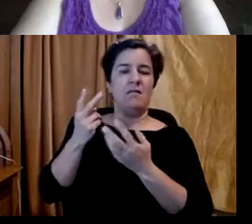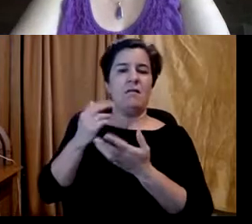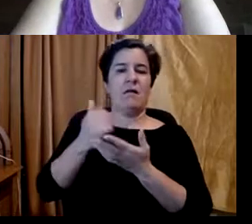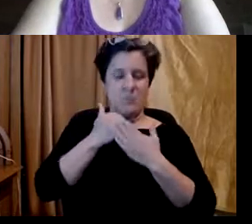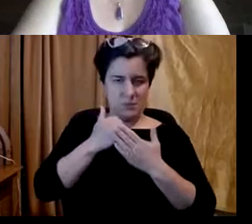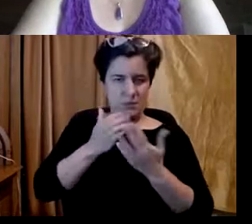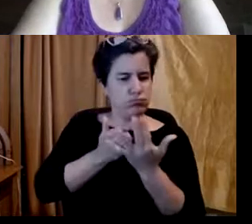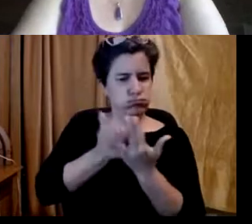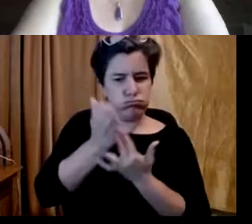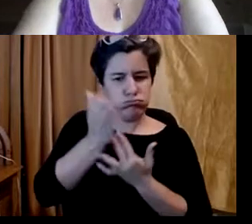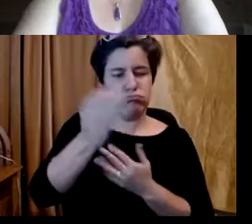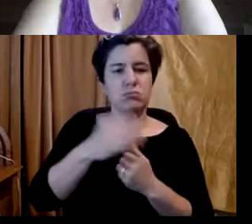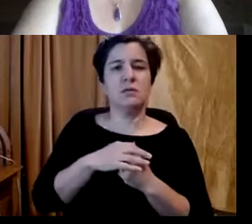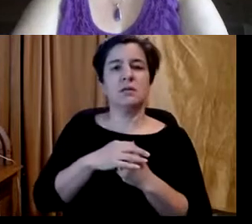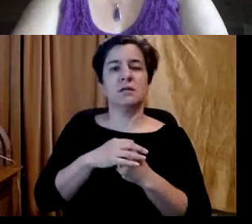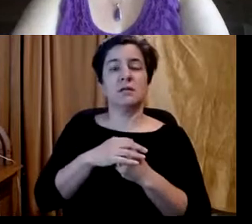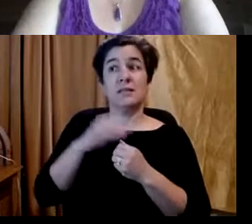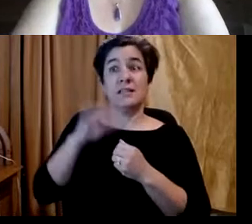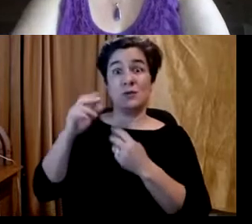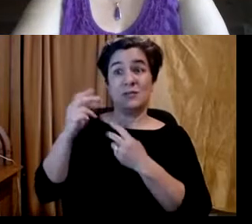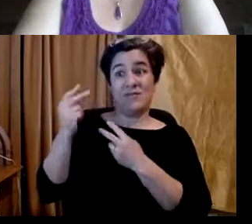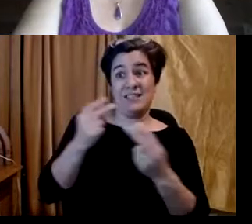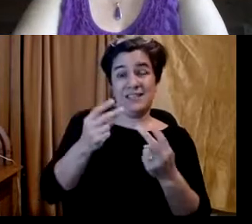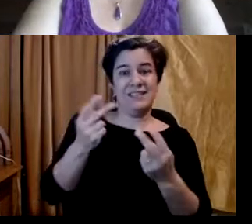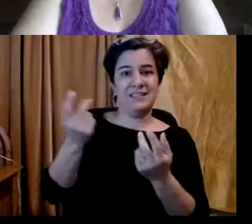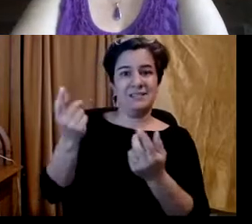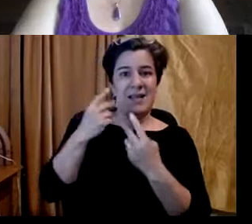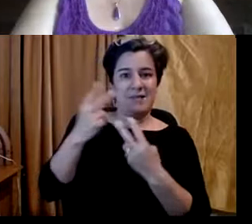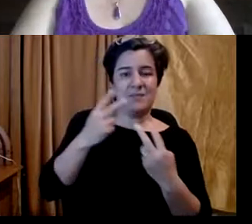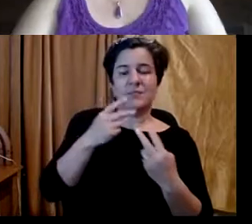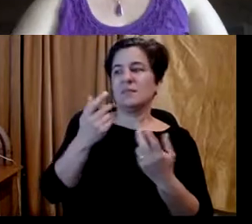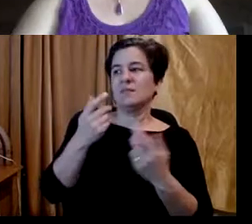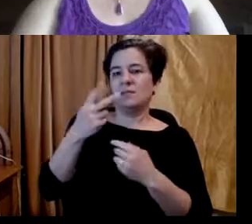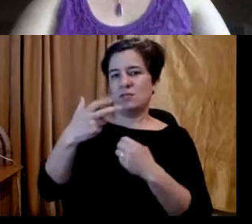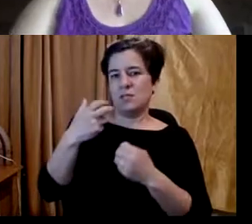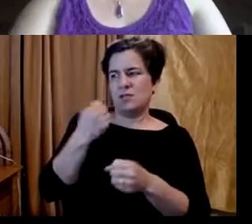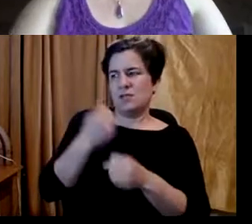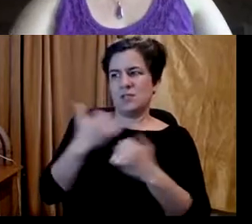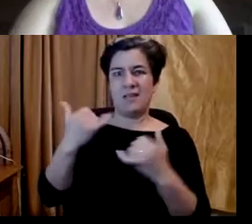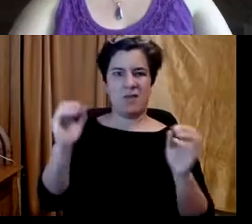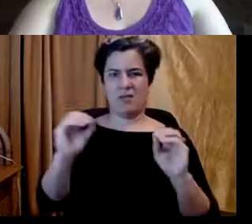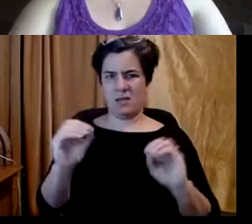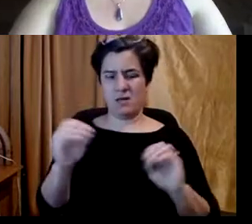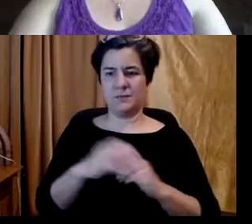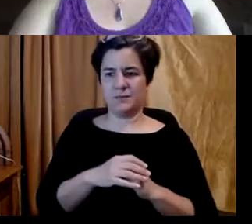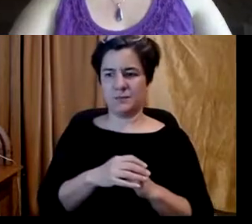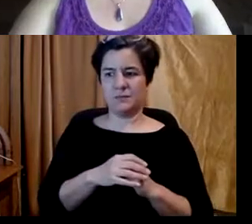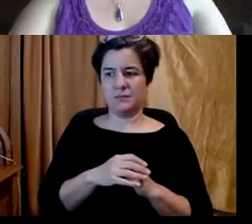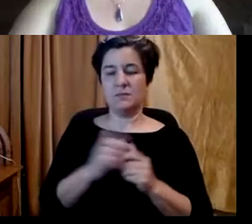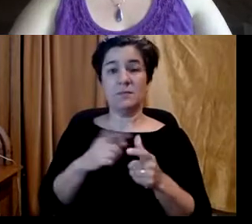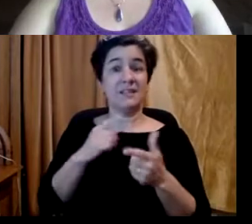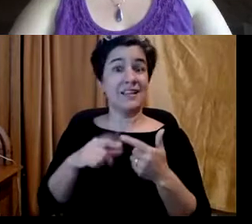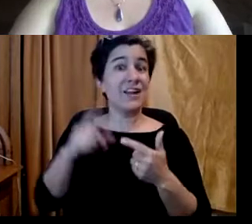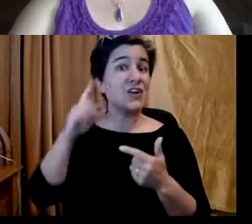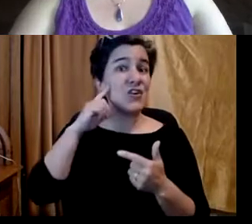for about 3 years. And I think, I don't know if you remember, but I heard an infomercial was playing in